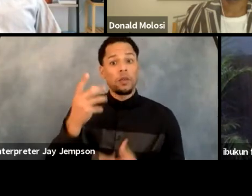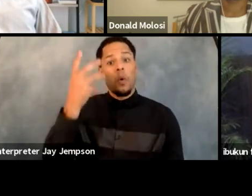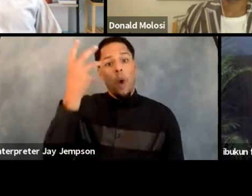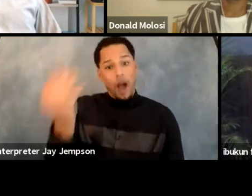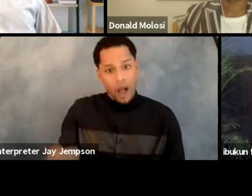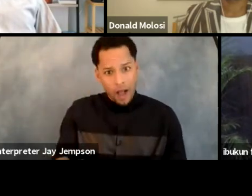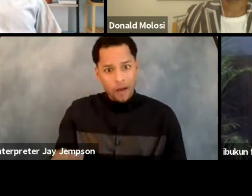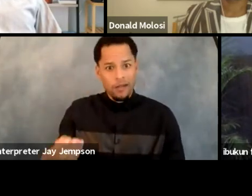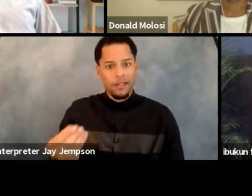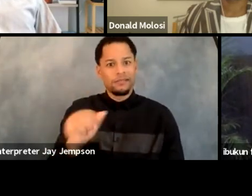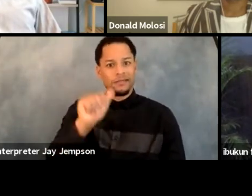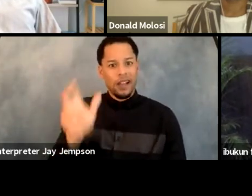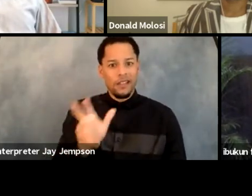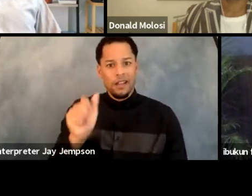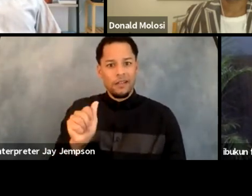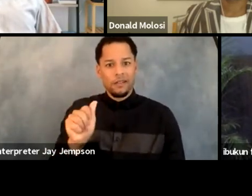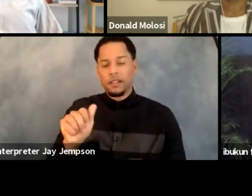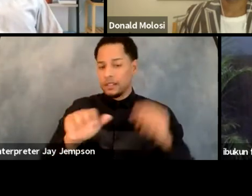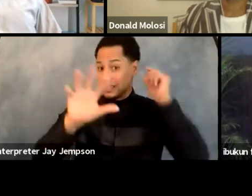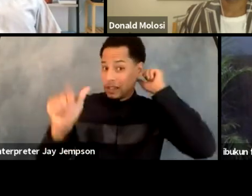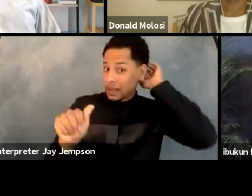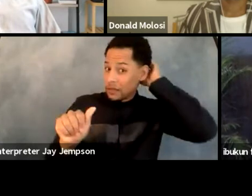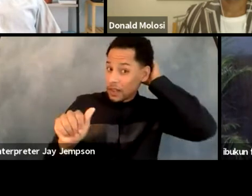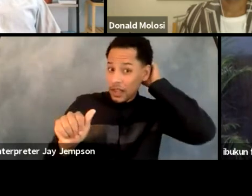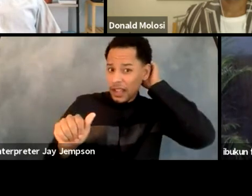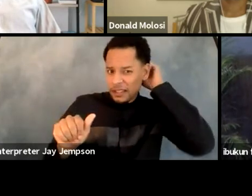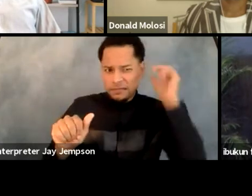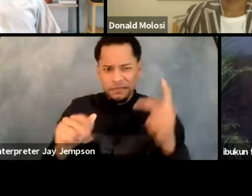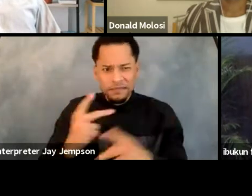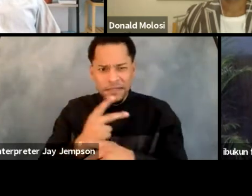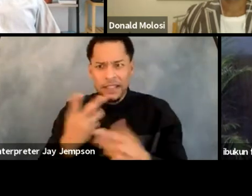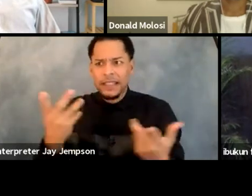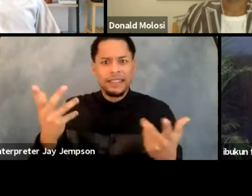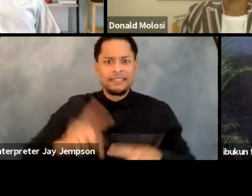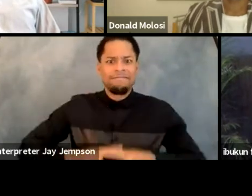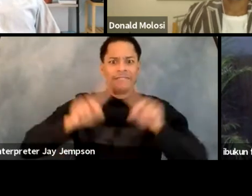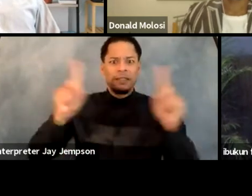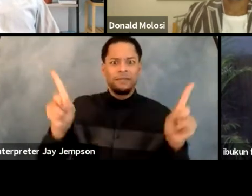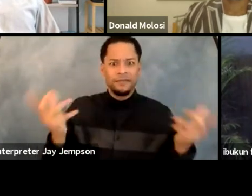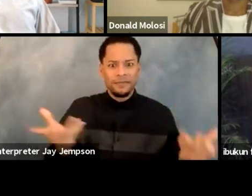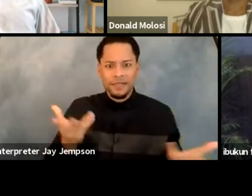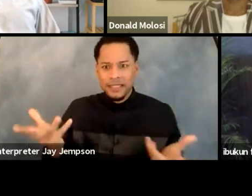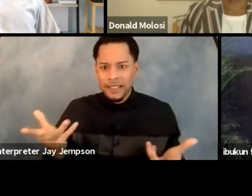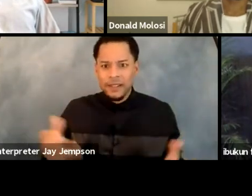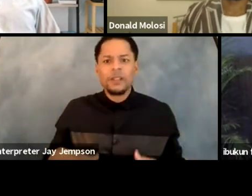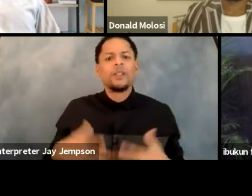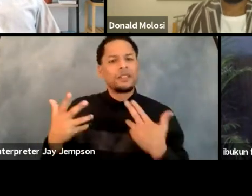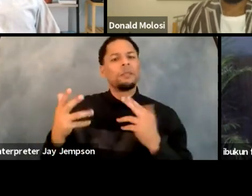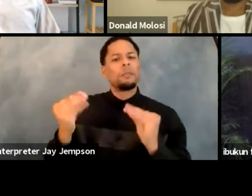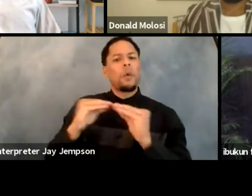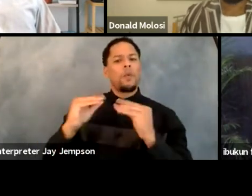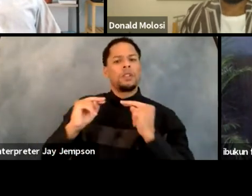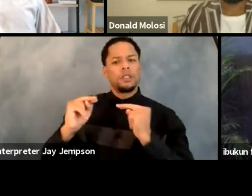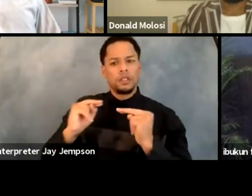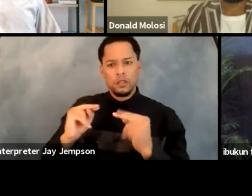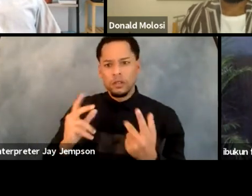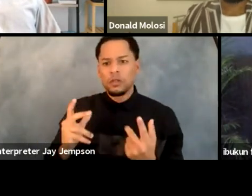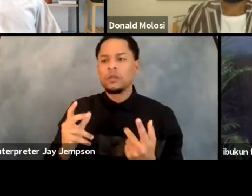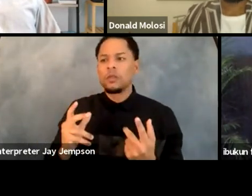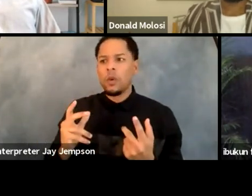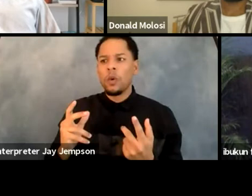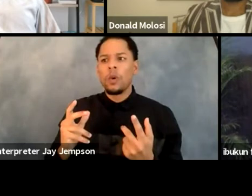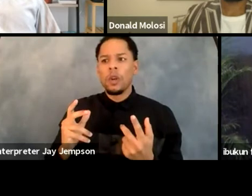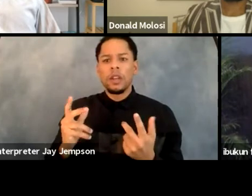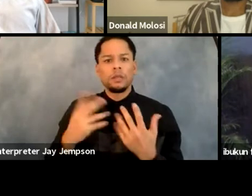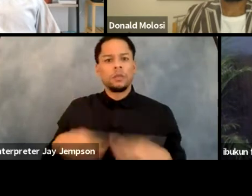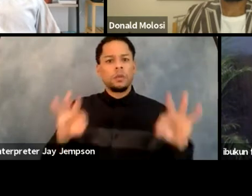you know? I felt that there was respect in terms of, you know, honoring what I want to be told